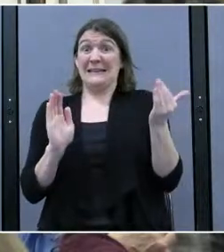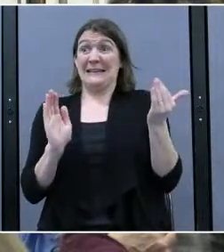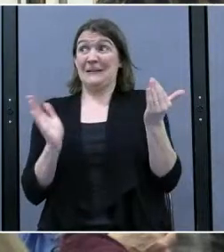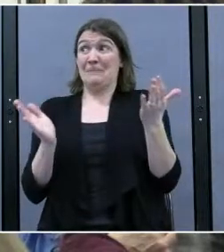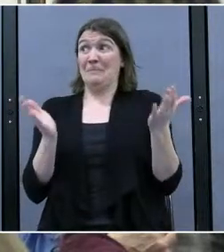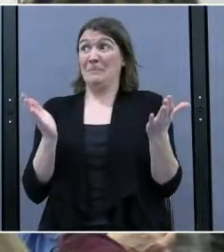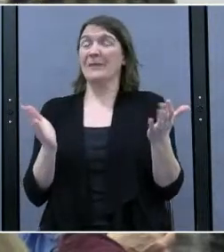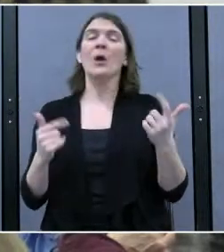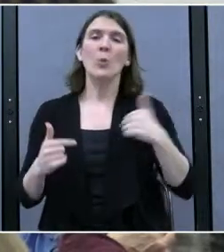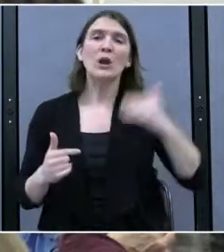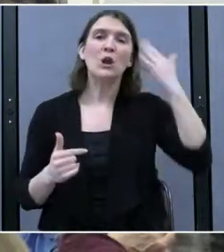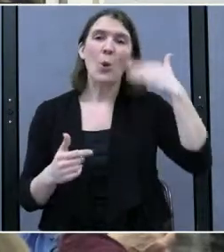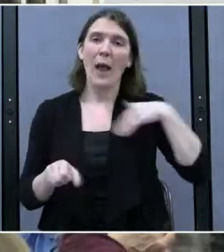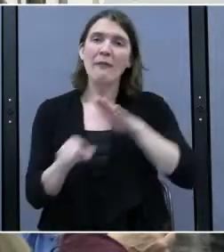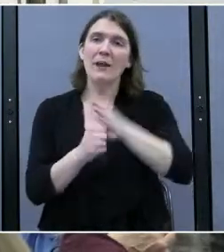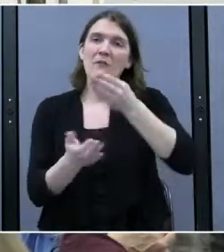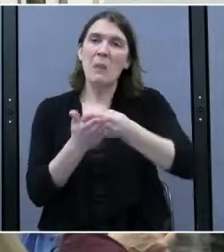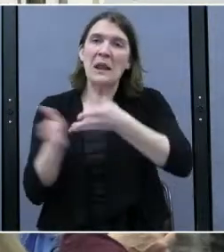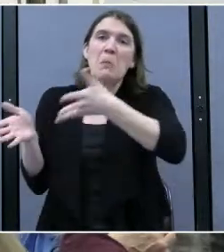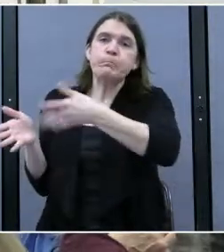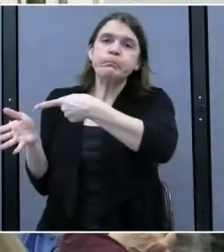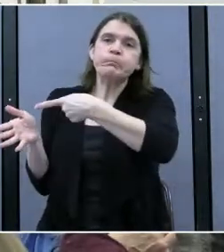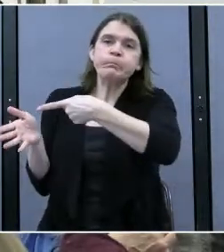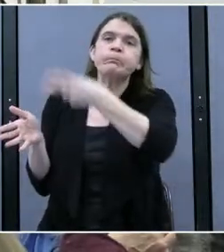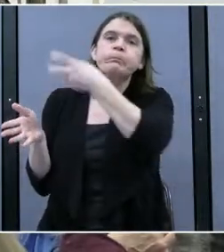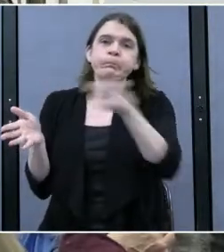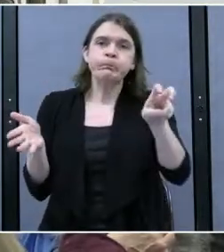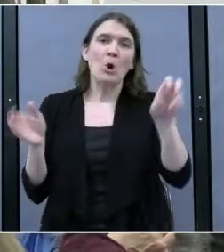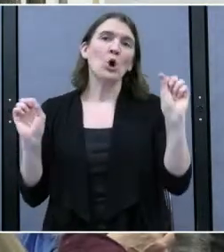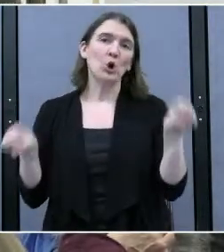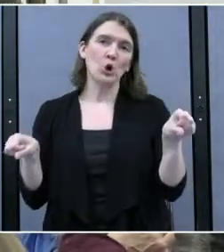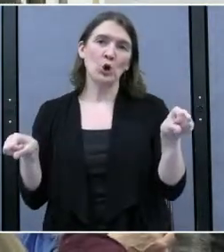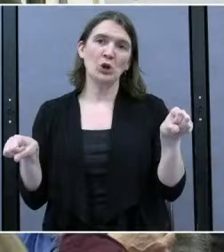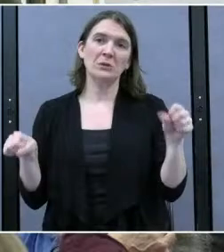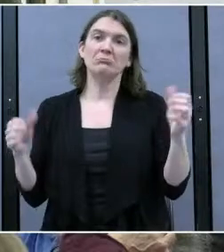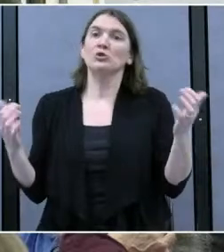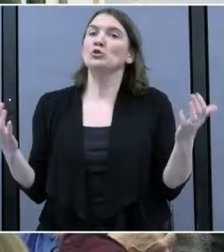right? We know we have enough fund balance to cover this amount.